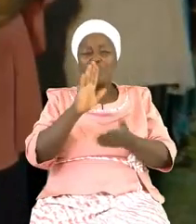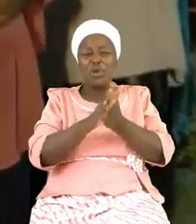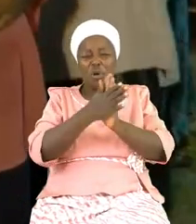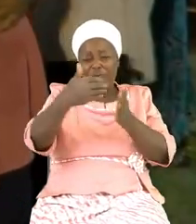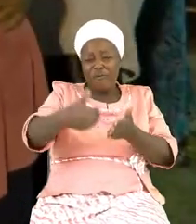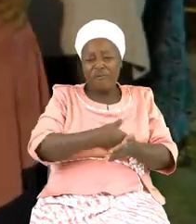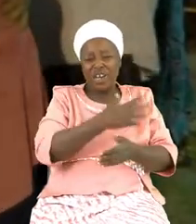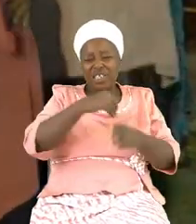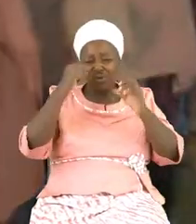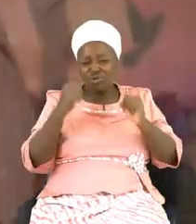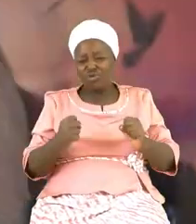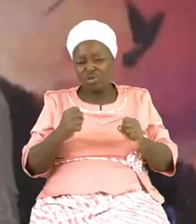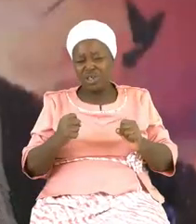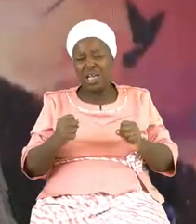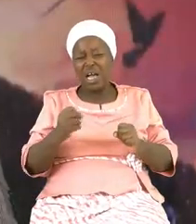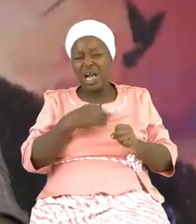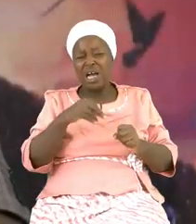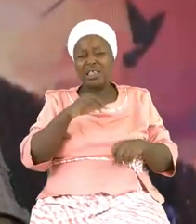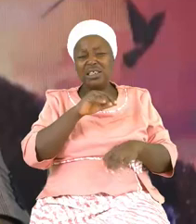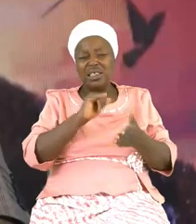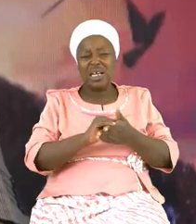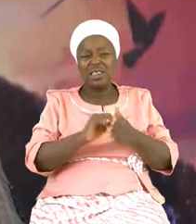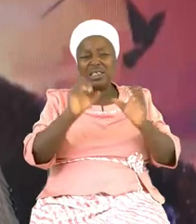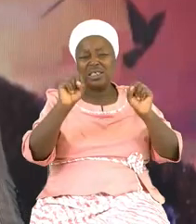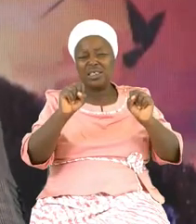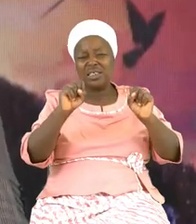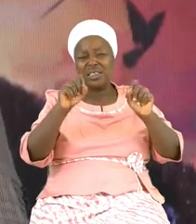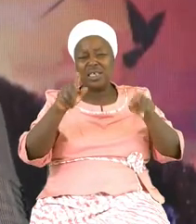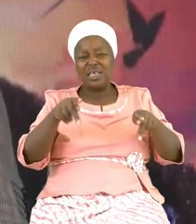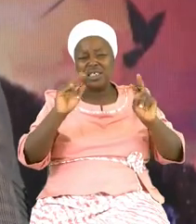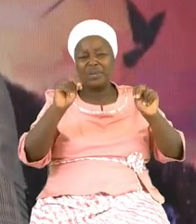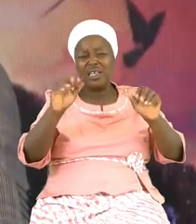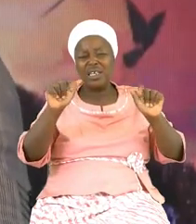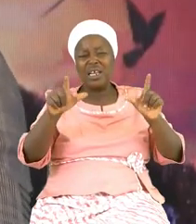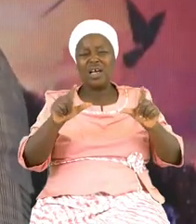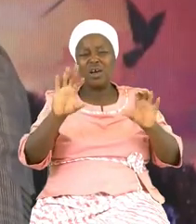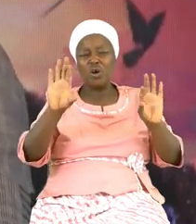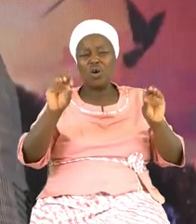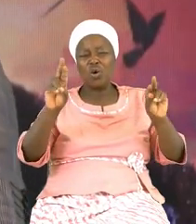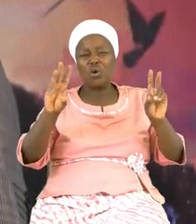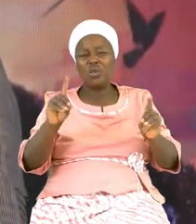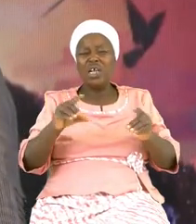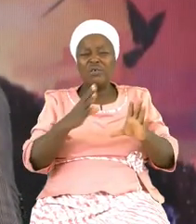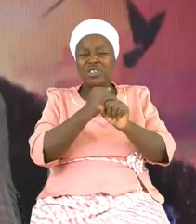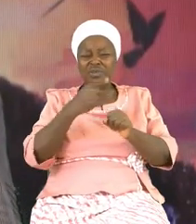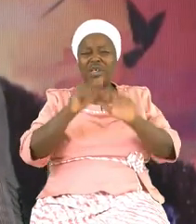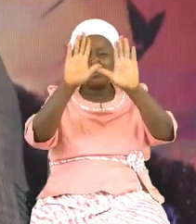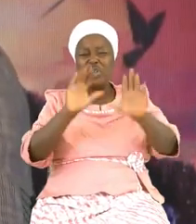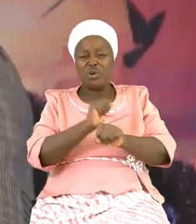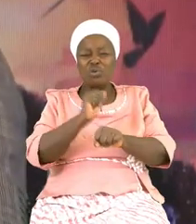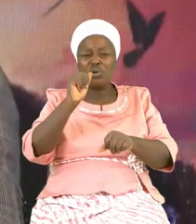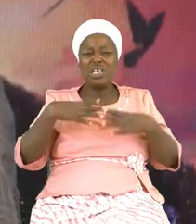And that spinal cord, receive the miracle healing touch of the Lord now